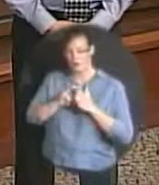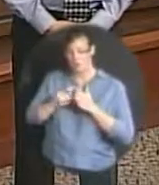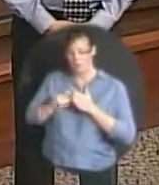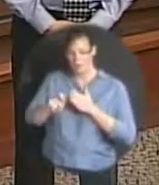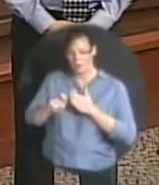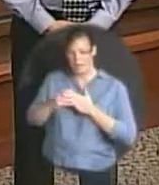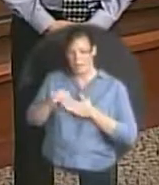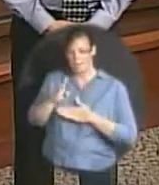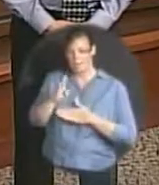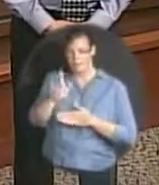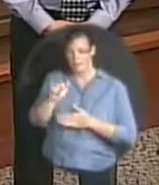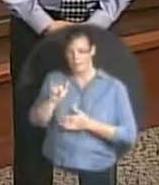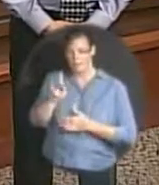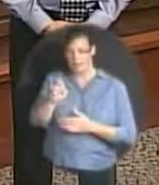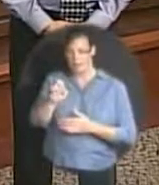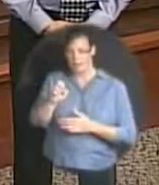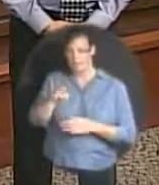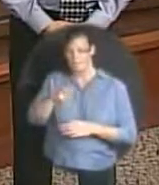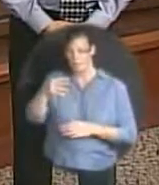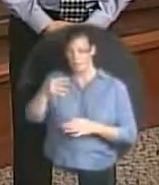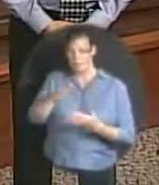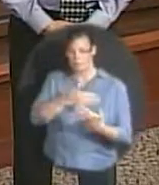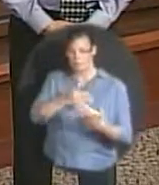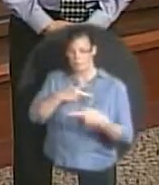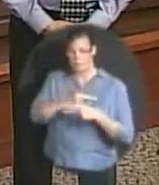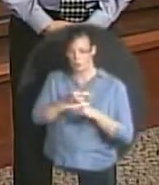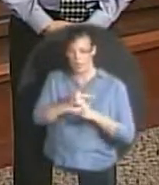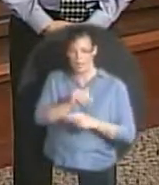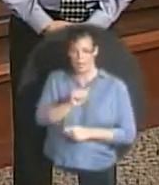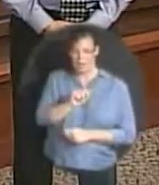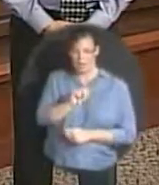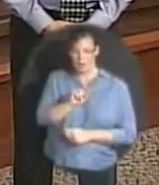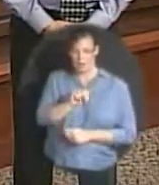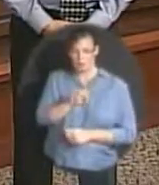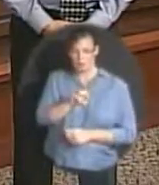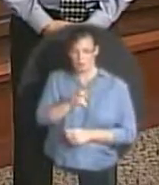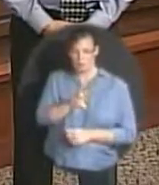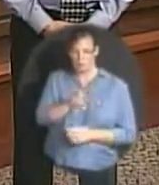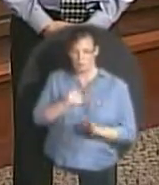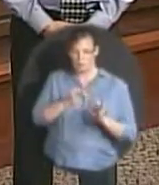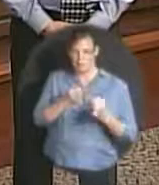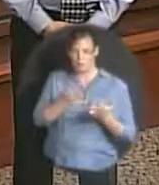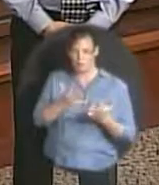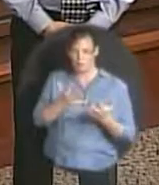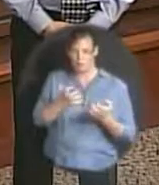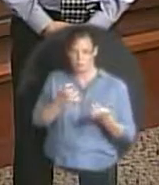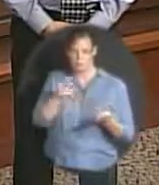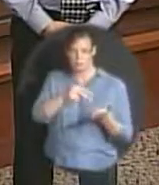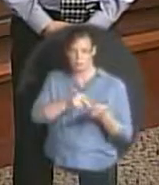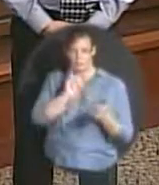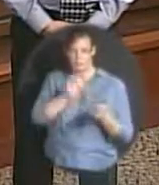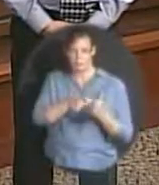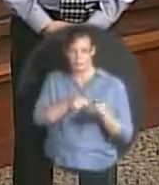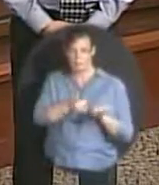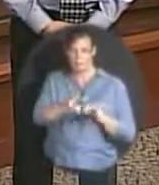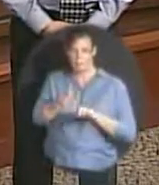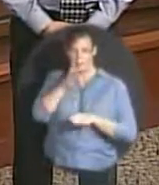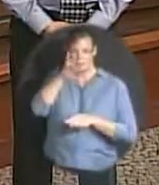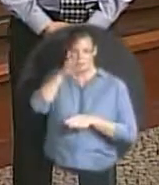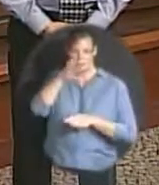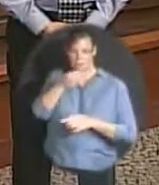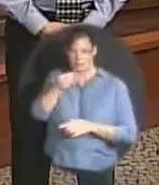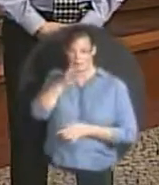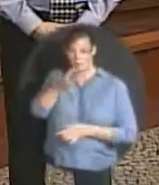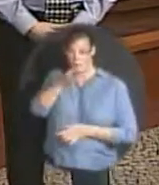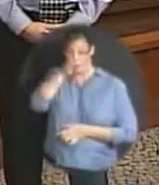Blake Hampton placed 4th in music production. And Andrew, is your family here tonight? We'd love for them to stand and be recognized as well. Yeah, my mom and dad are here, my